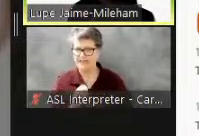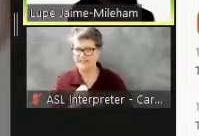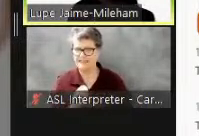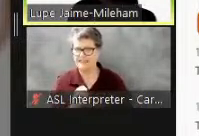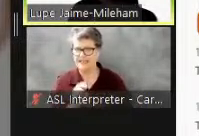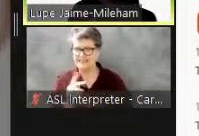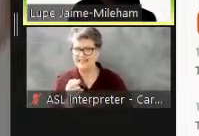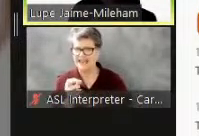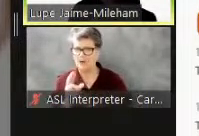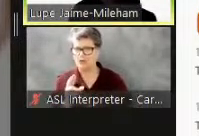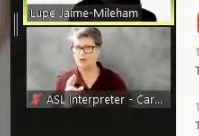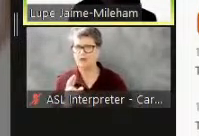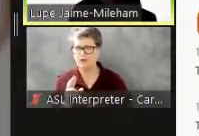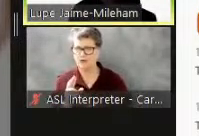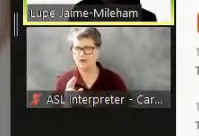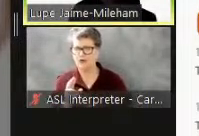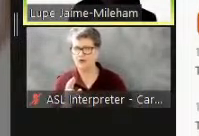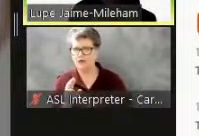Stakeholder